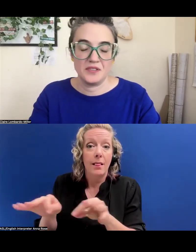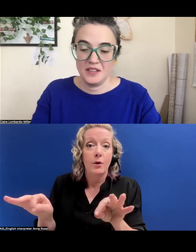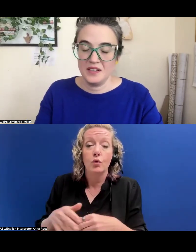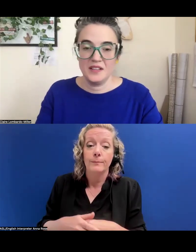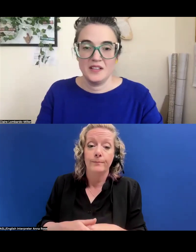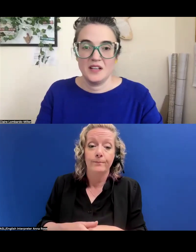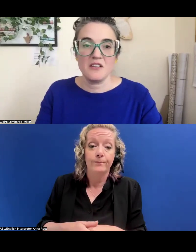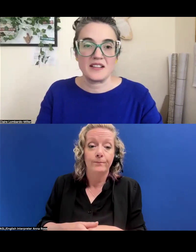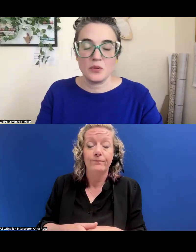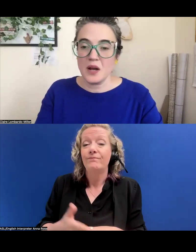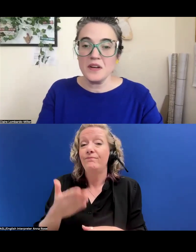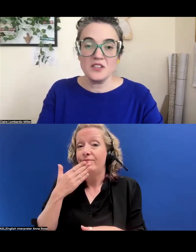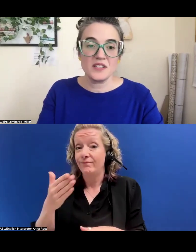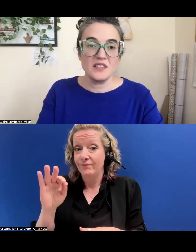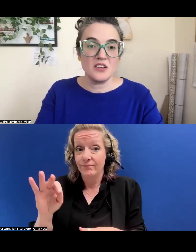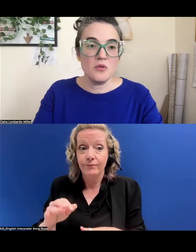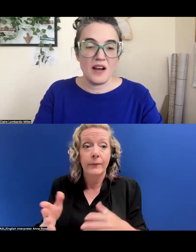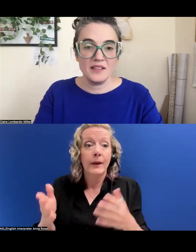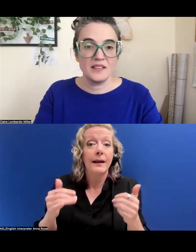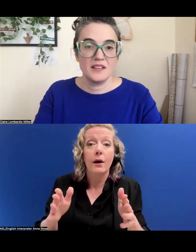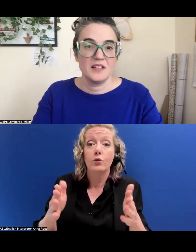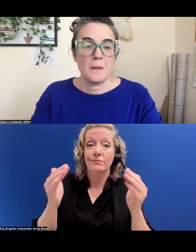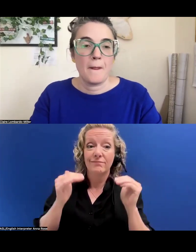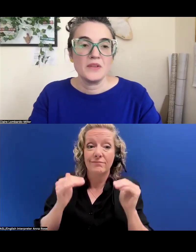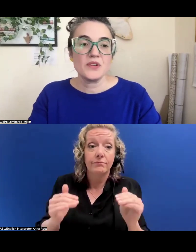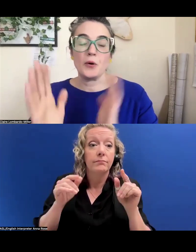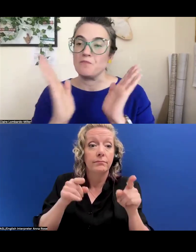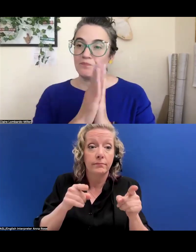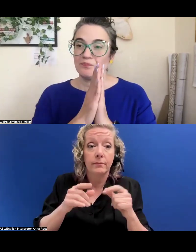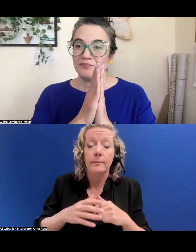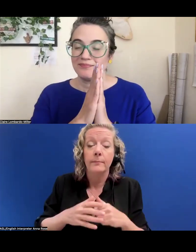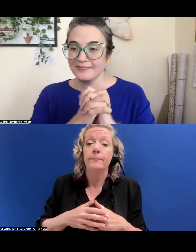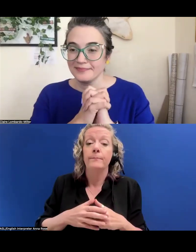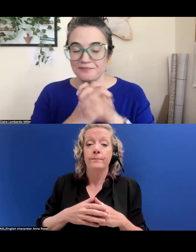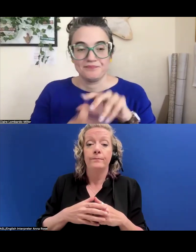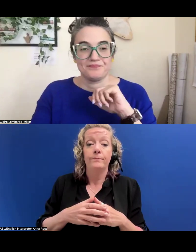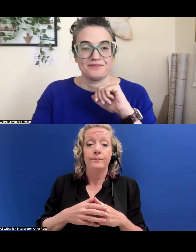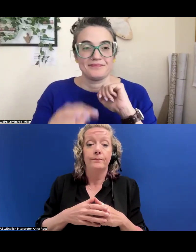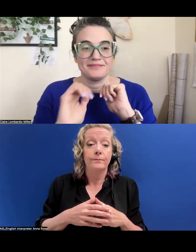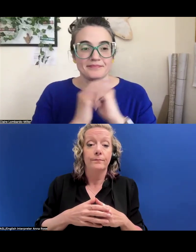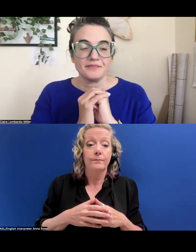you. All right, so now I'm going to just continue on. So,